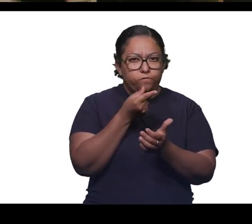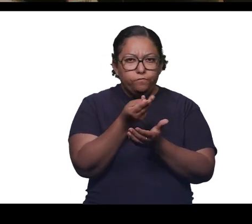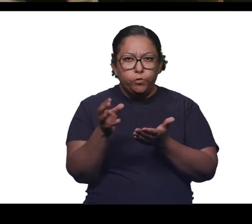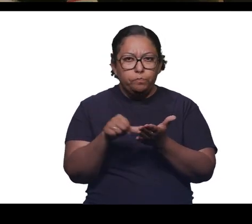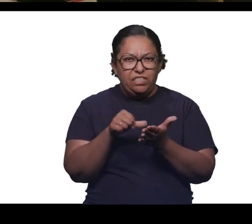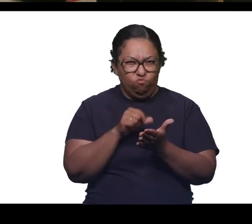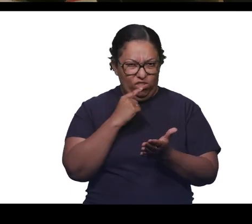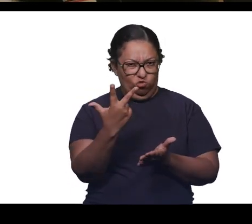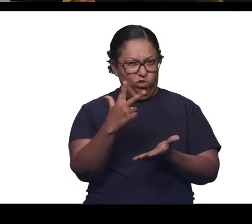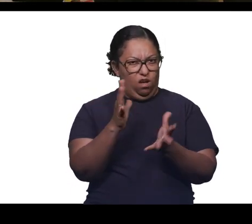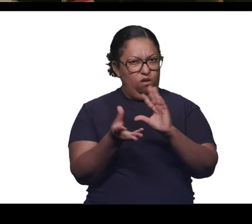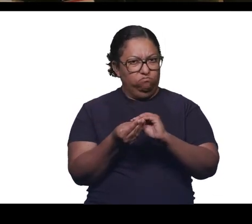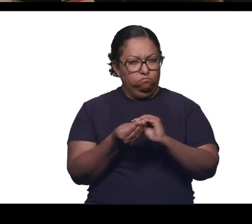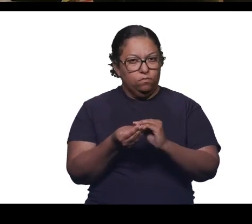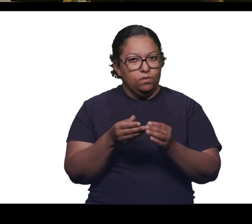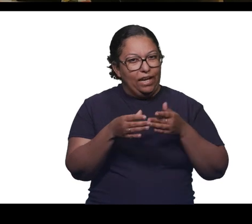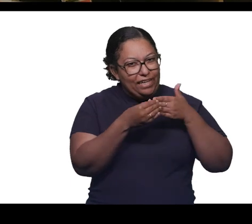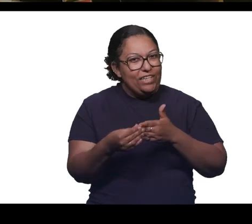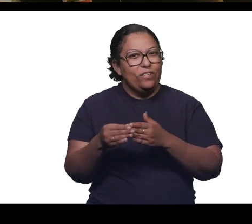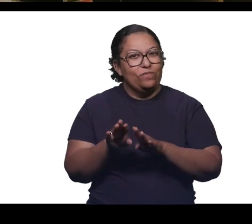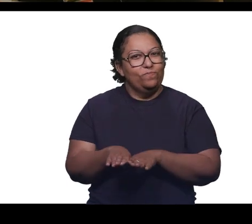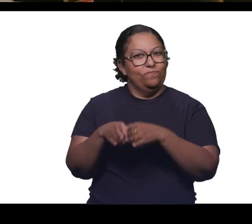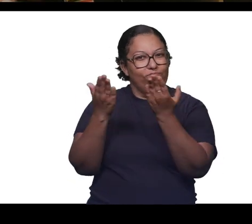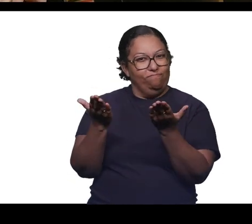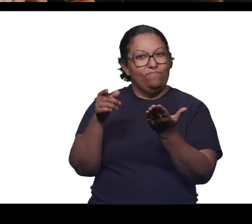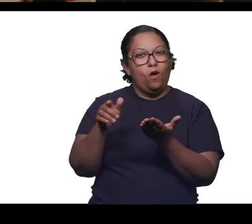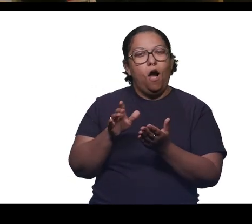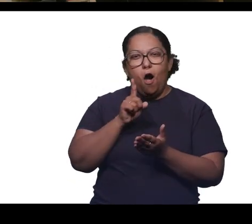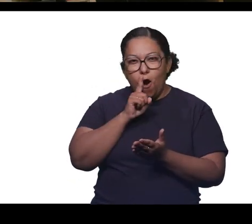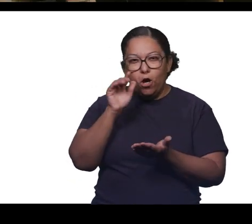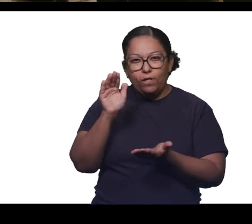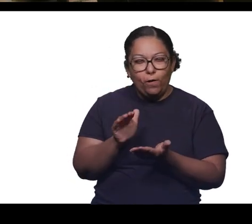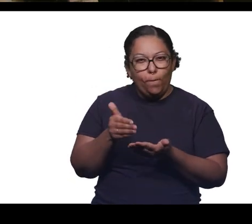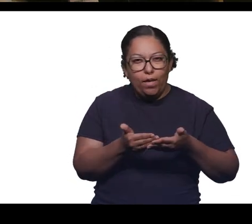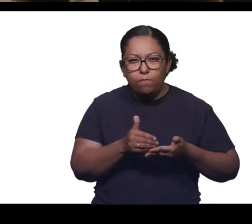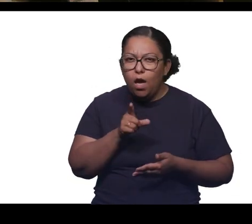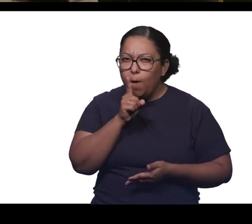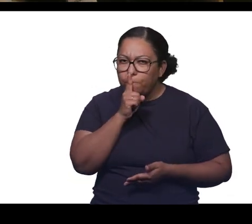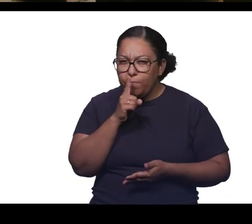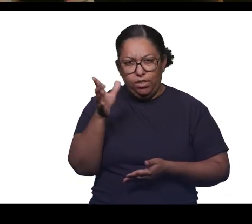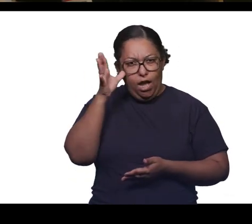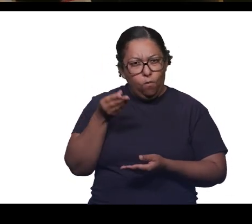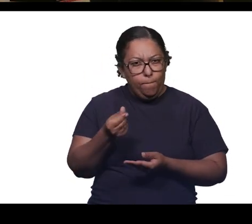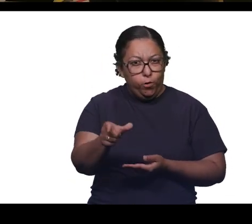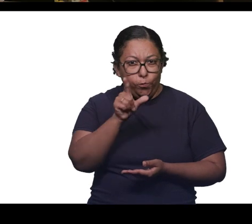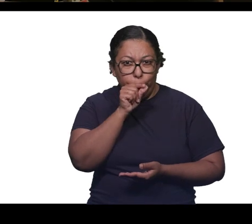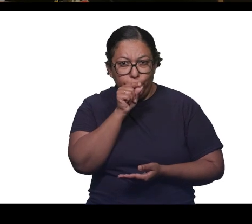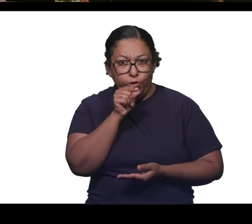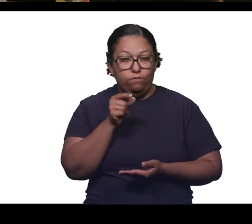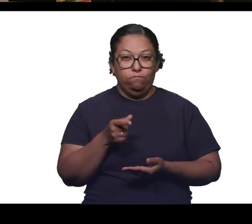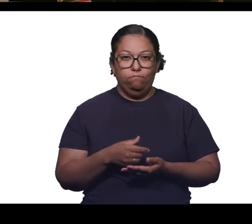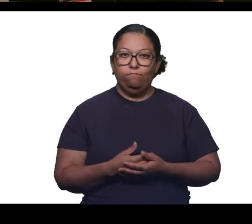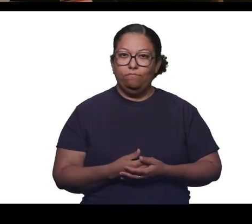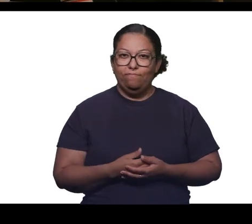the book, Hush Little Baby, Don't Say a Word, Papa's Gonna Buy You a Mockingbird. So we know what caused the